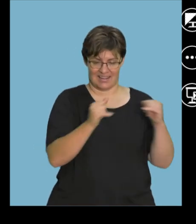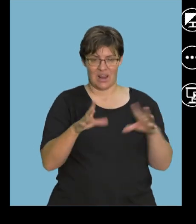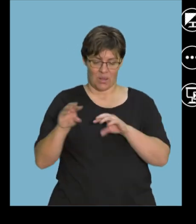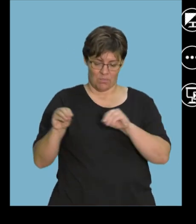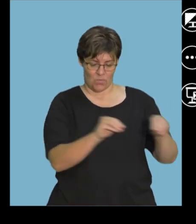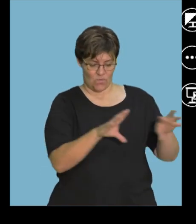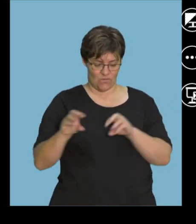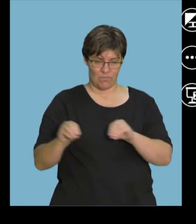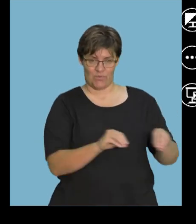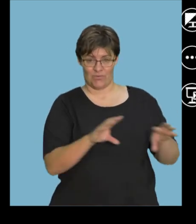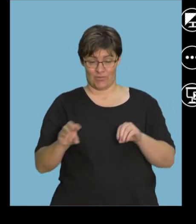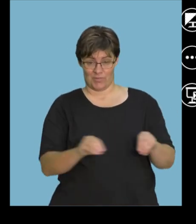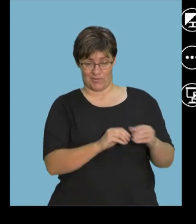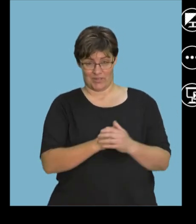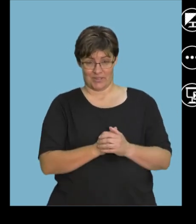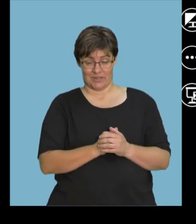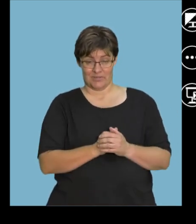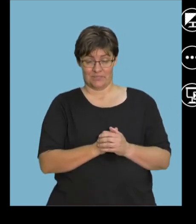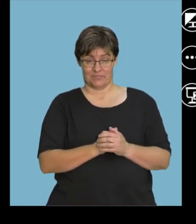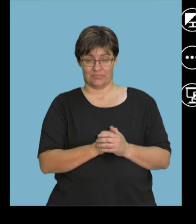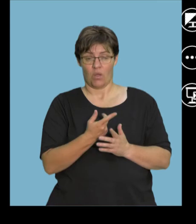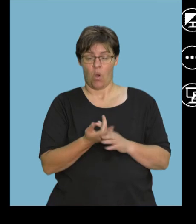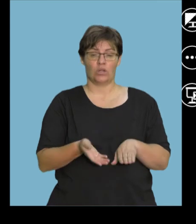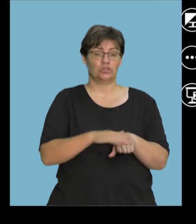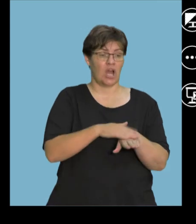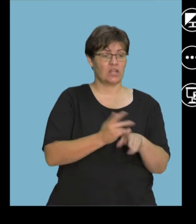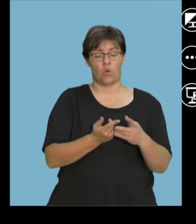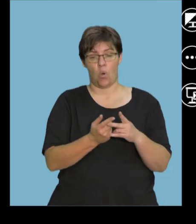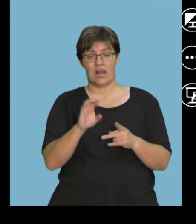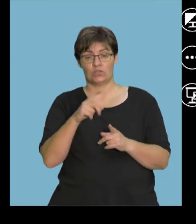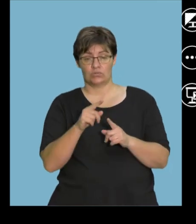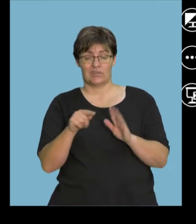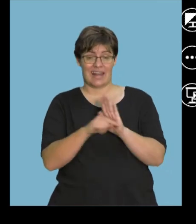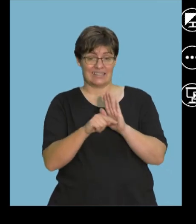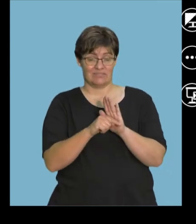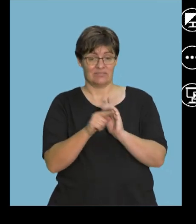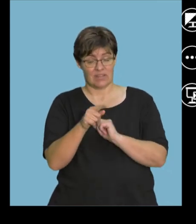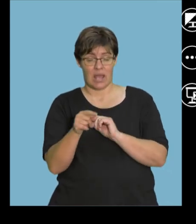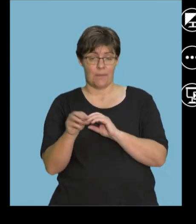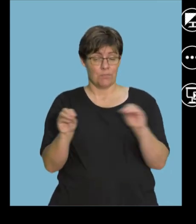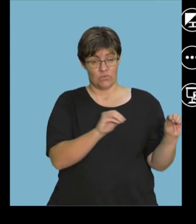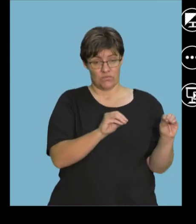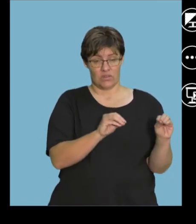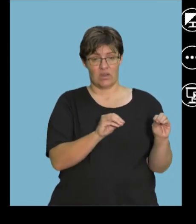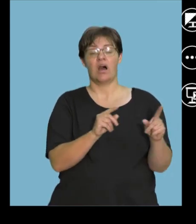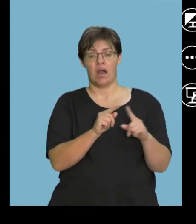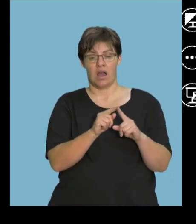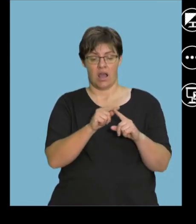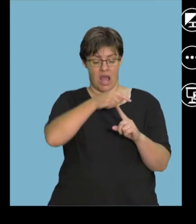magnetic domains in terms of the movement of electrons. And remember, when electrons or charge moves, what happens? There is